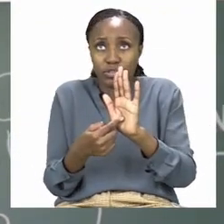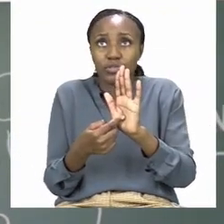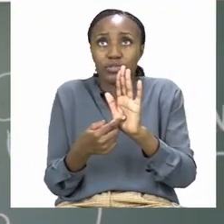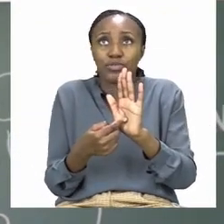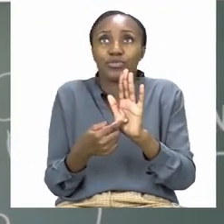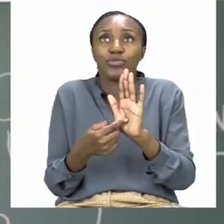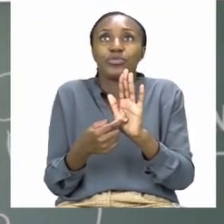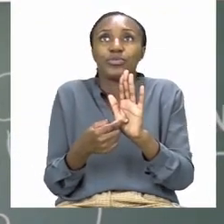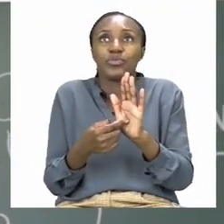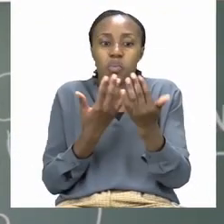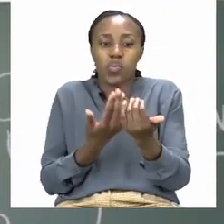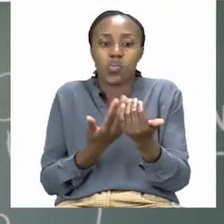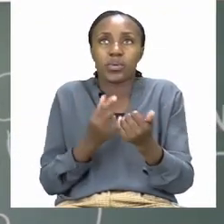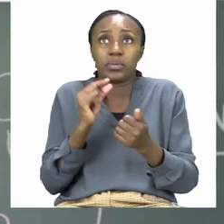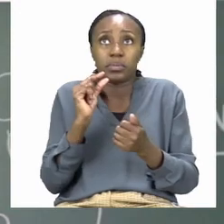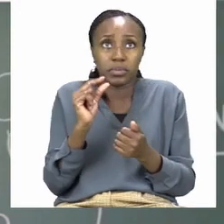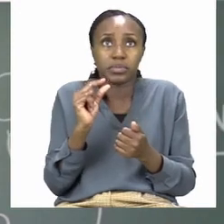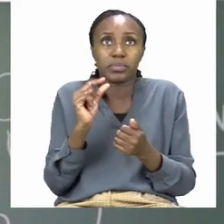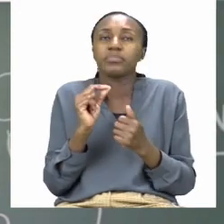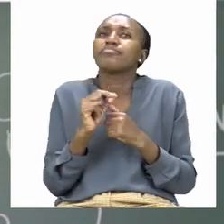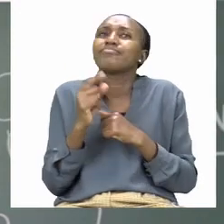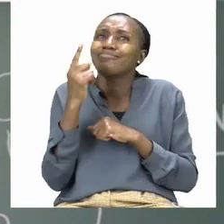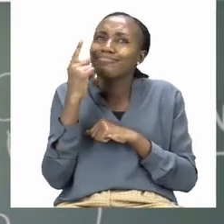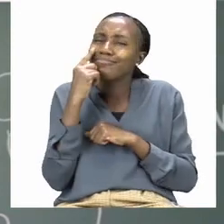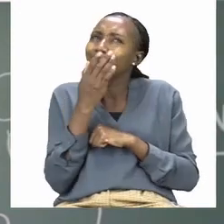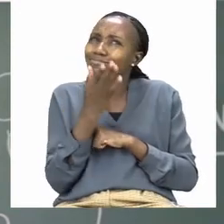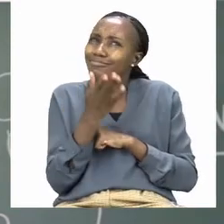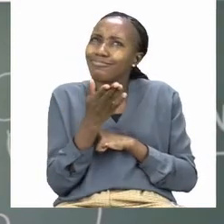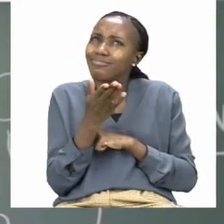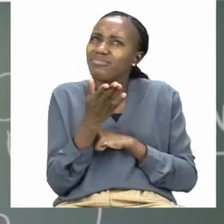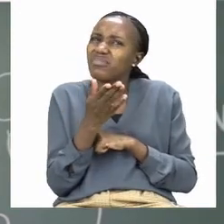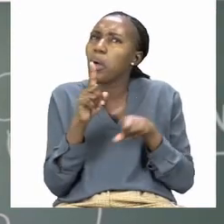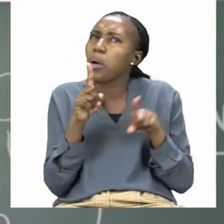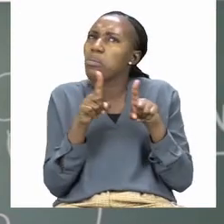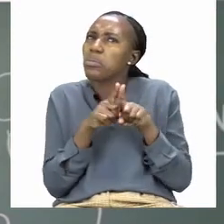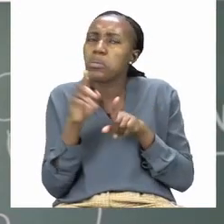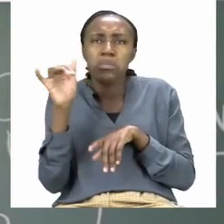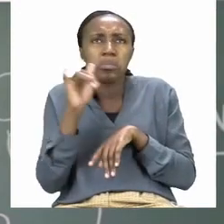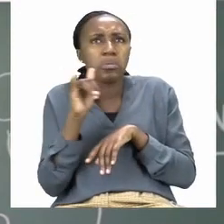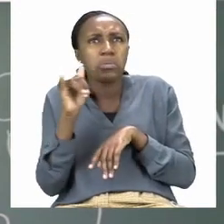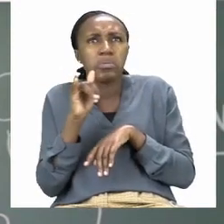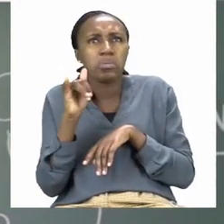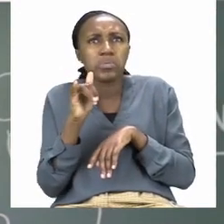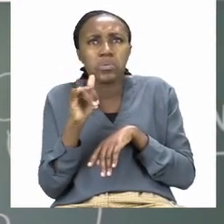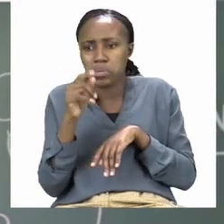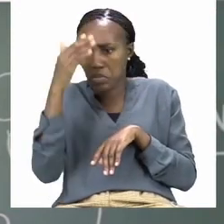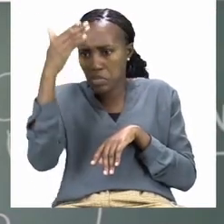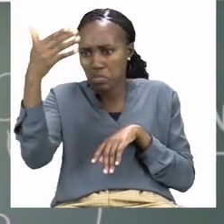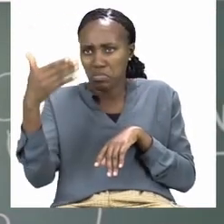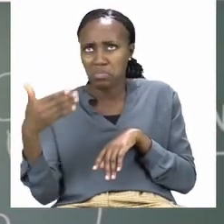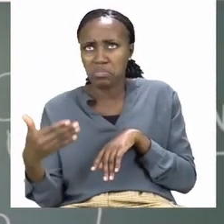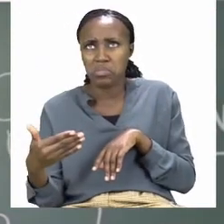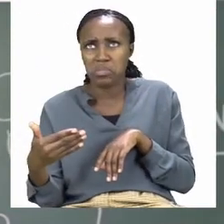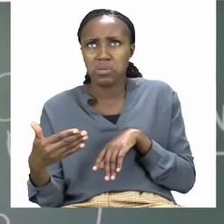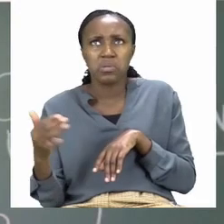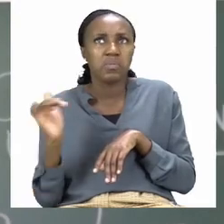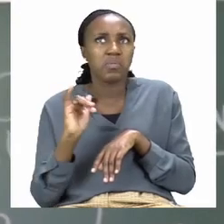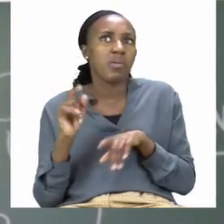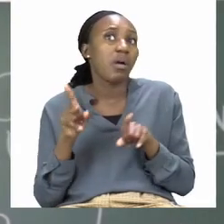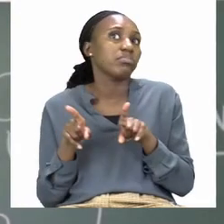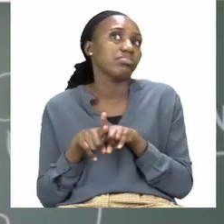face. Now when we look at the yield, which of the 3D shapes do you think